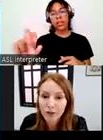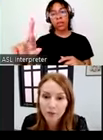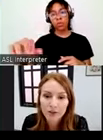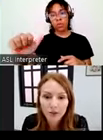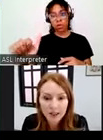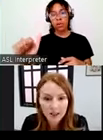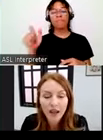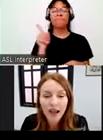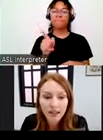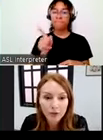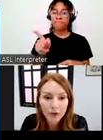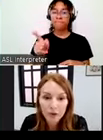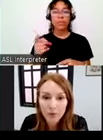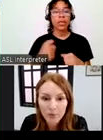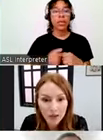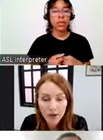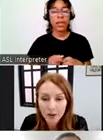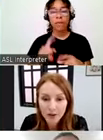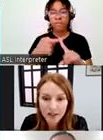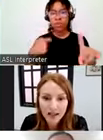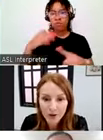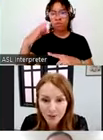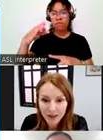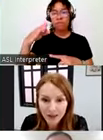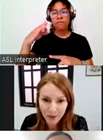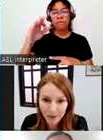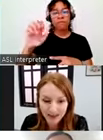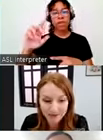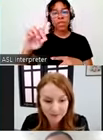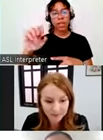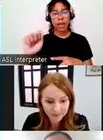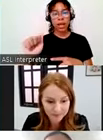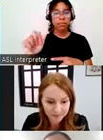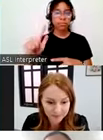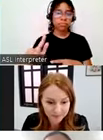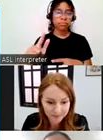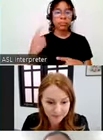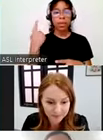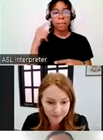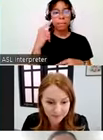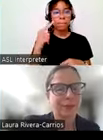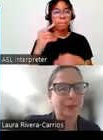of the Caribbean Region at the Federal Department of Housing and Urban Development.